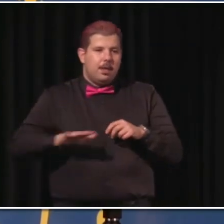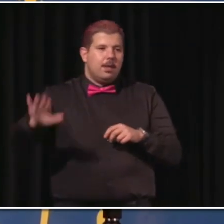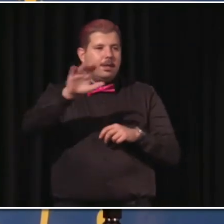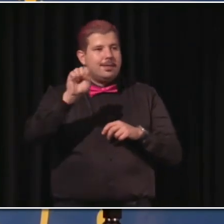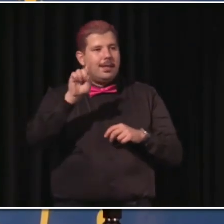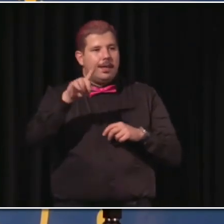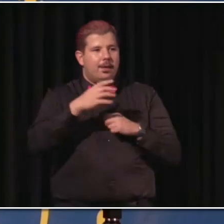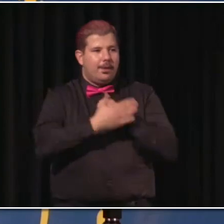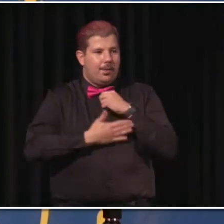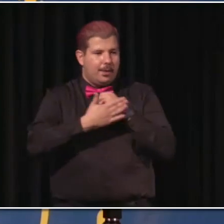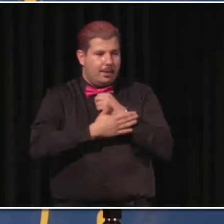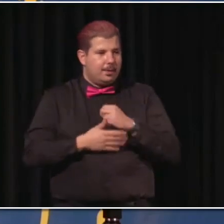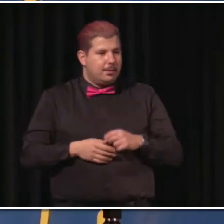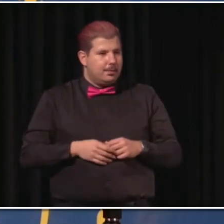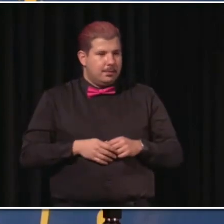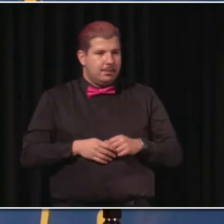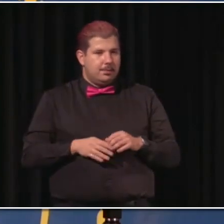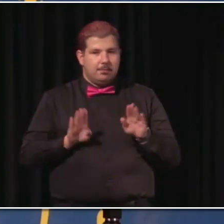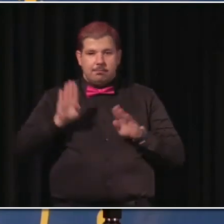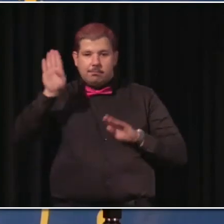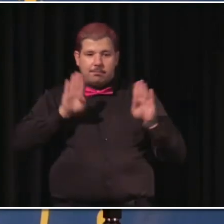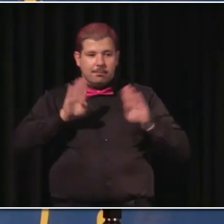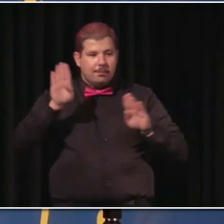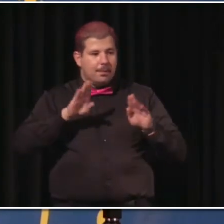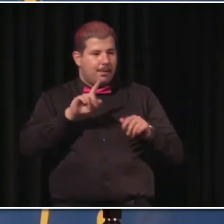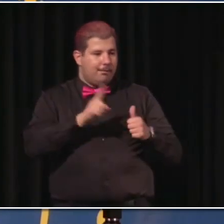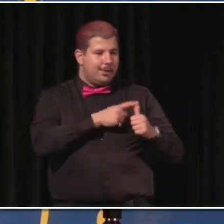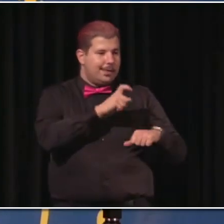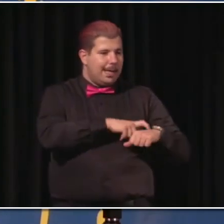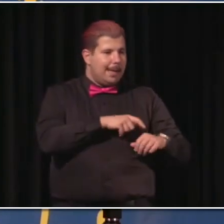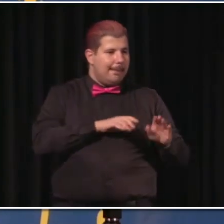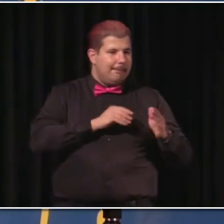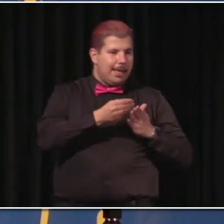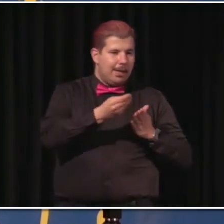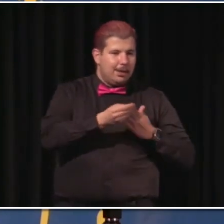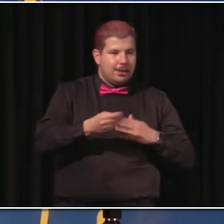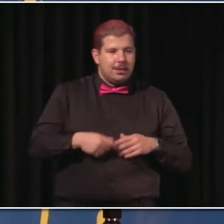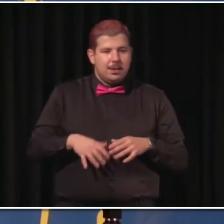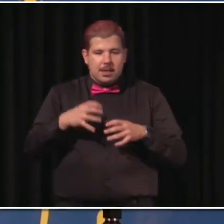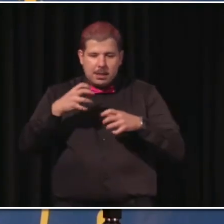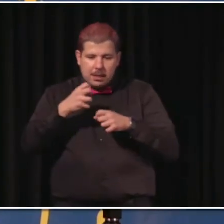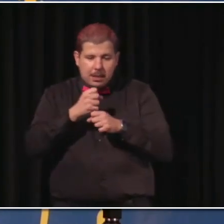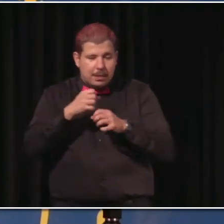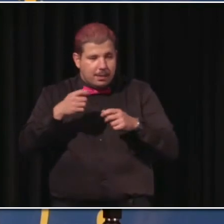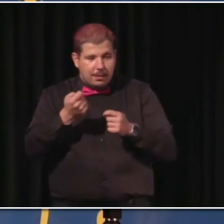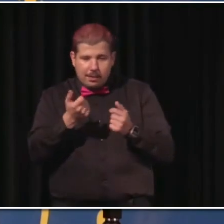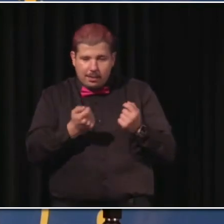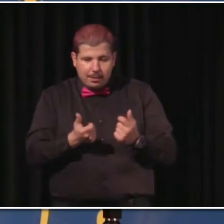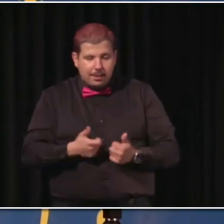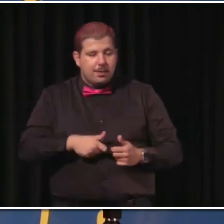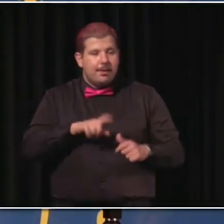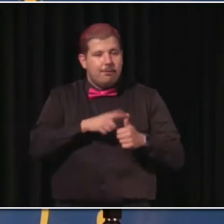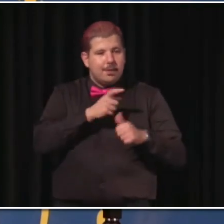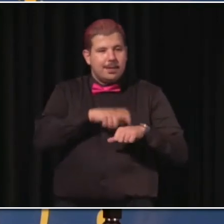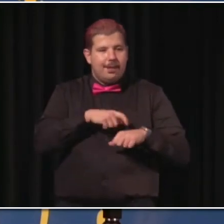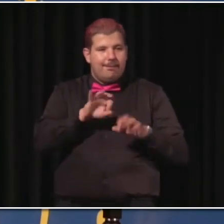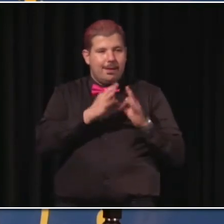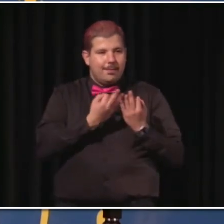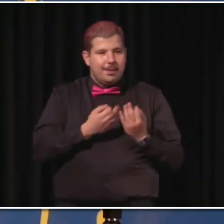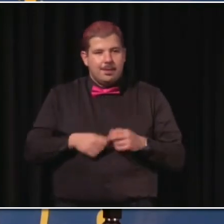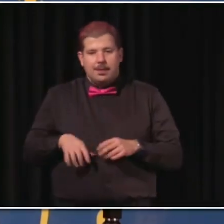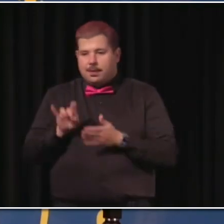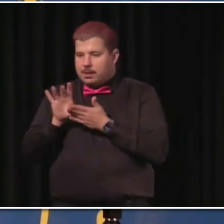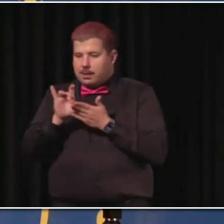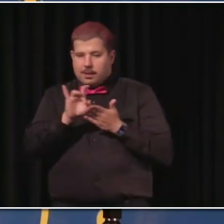County, outbidding first-time buyers, squeezing out working families, jacking up rents, and pushing